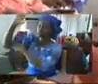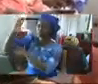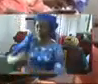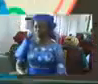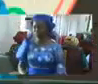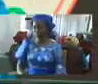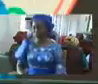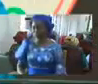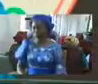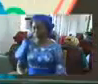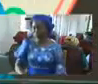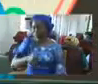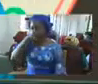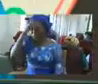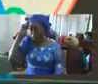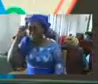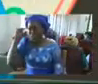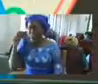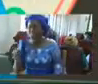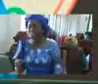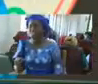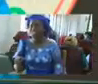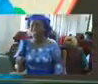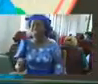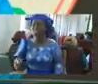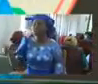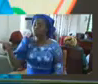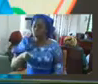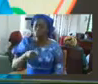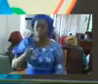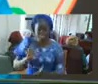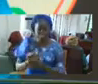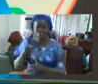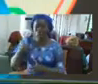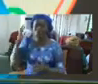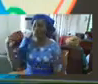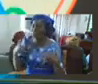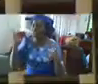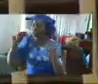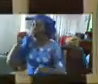Because if you have Him by your side, you will fear no evil.